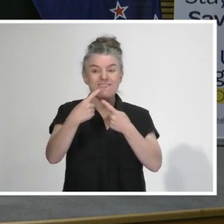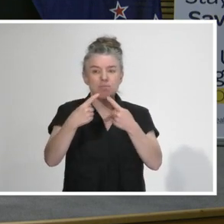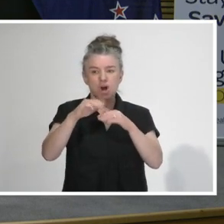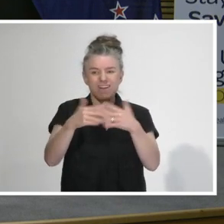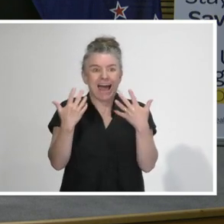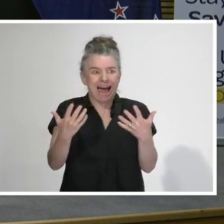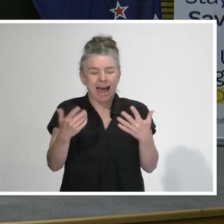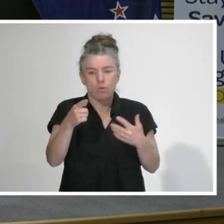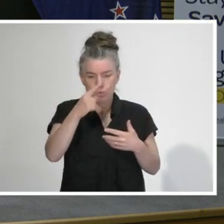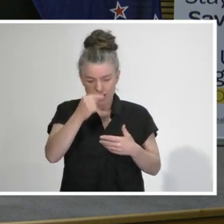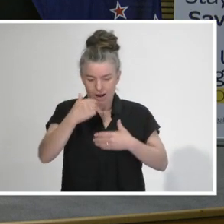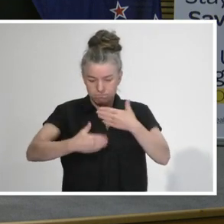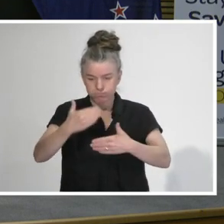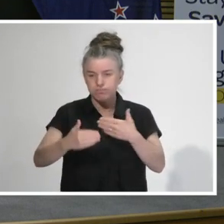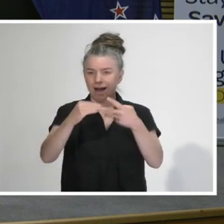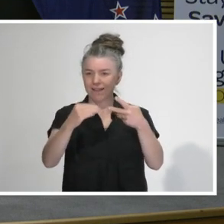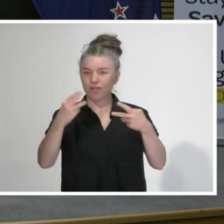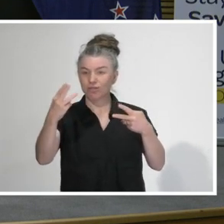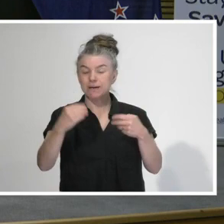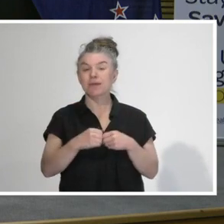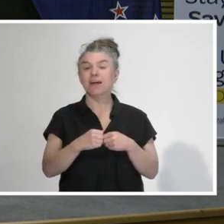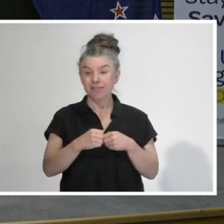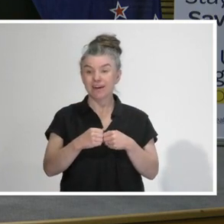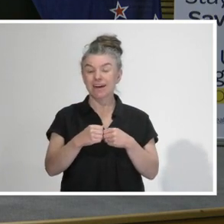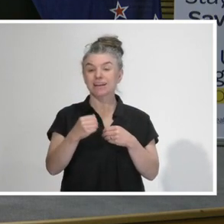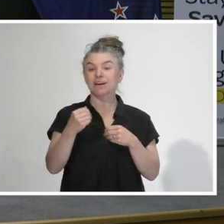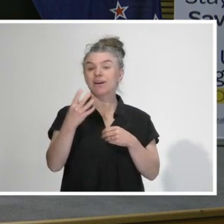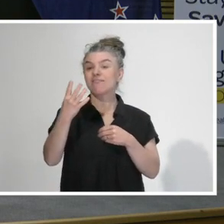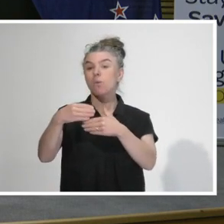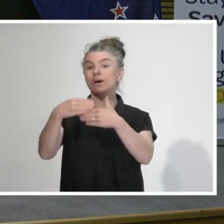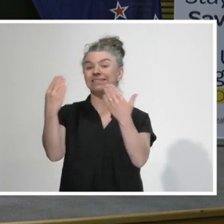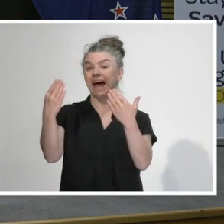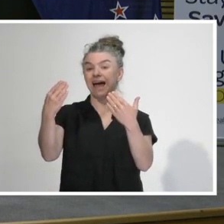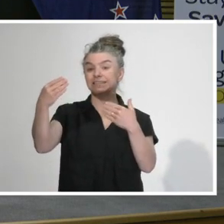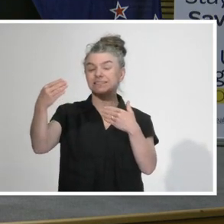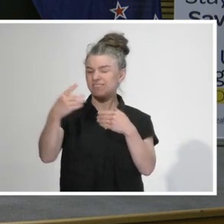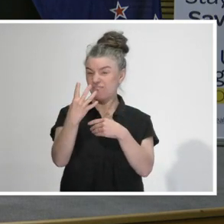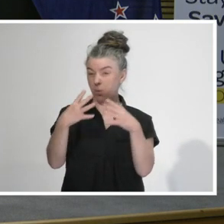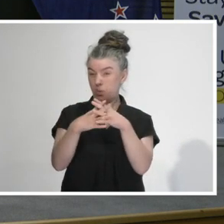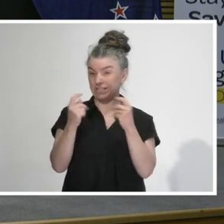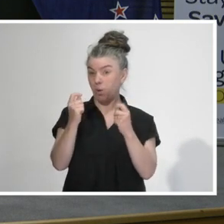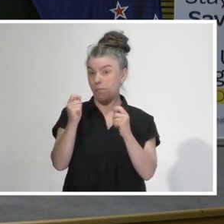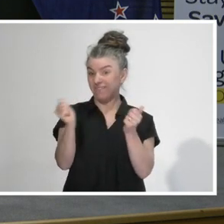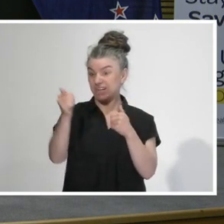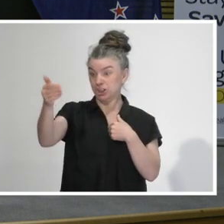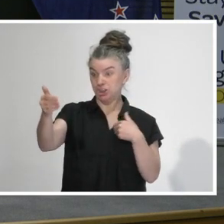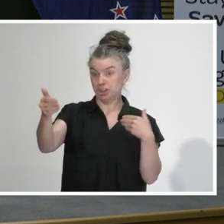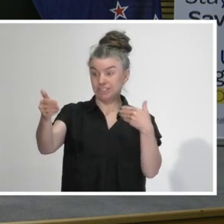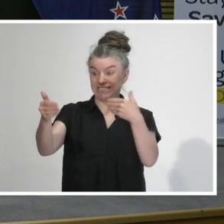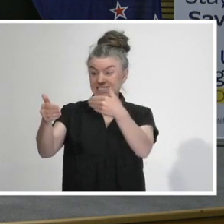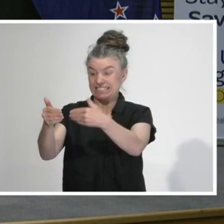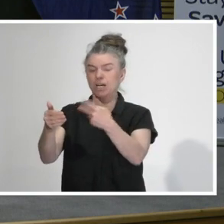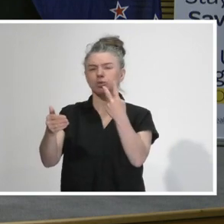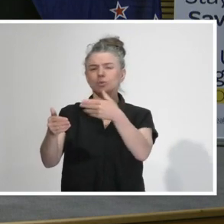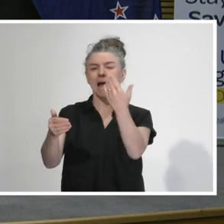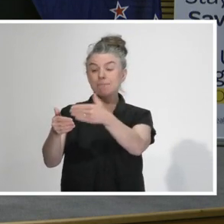then 2 days out from when we're due to come to the end of the 4 weeks, we'll be letting people know whether we are moving out or not. So that's the